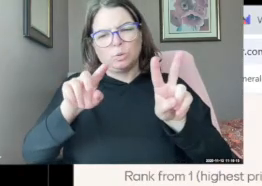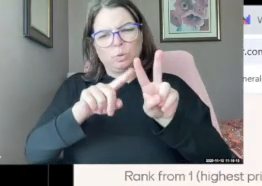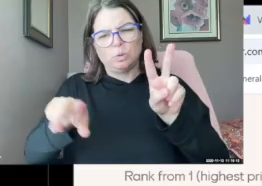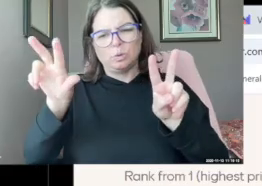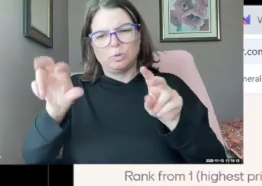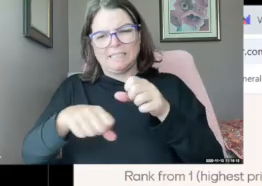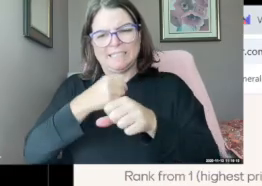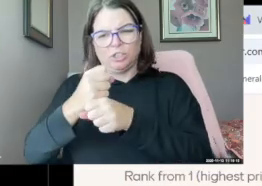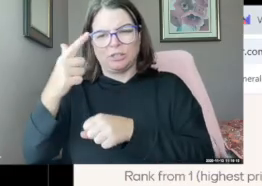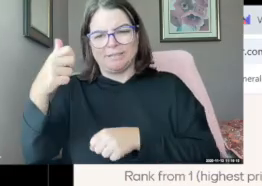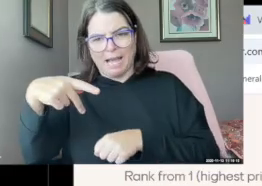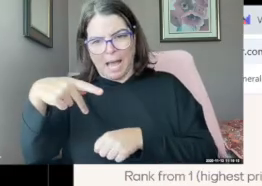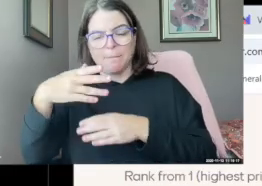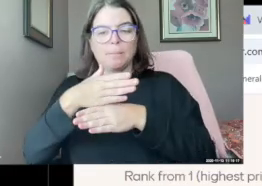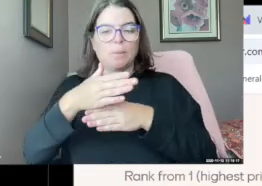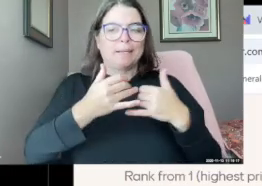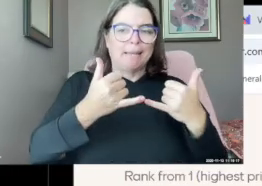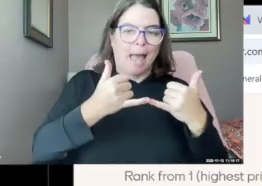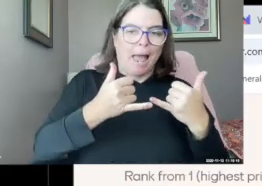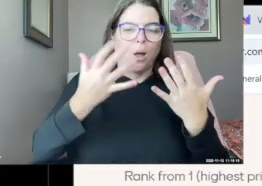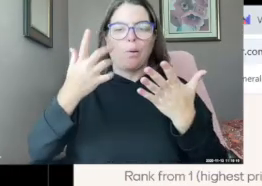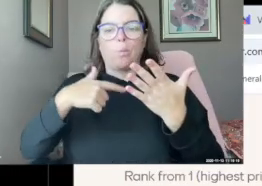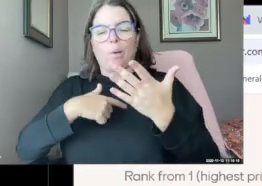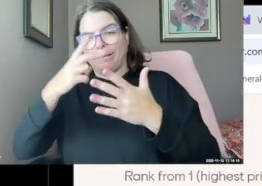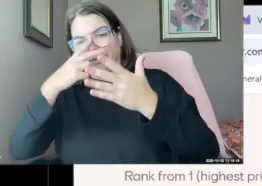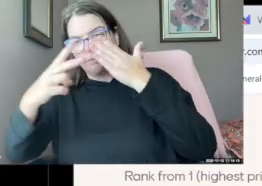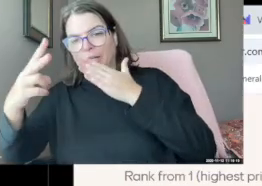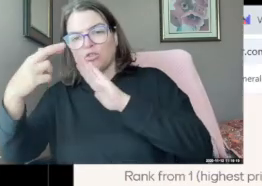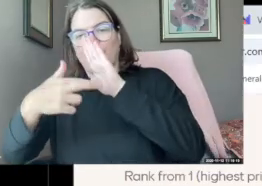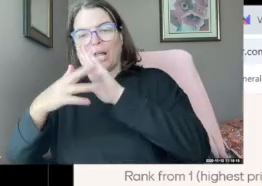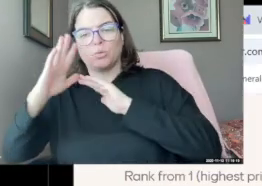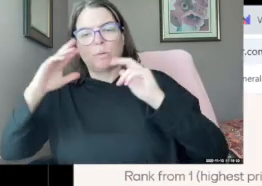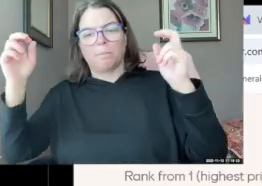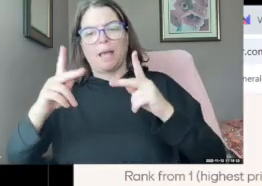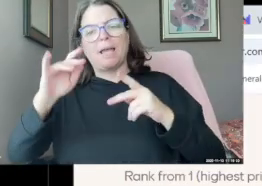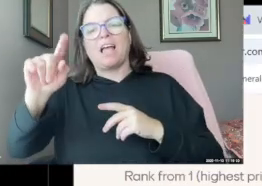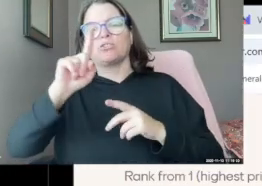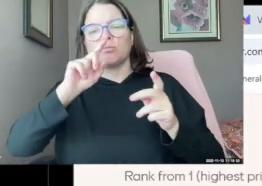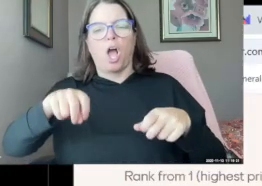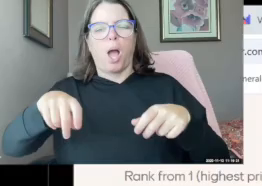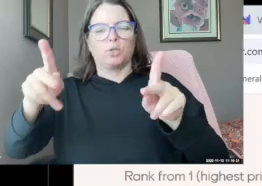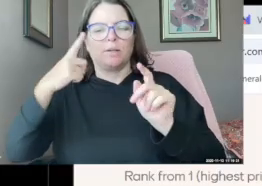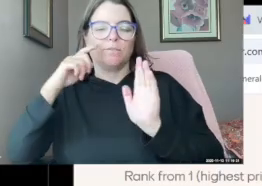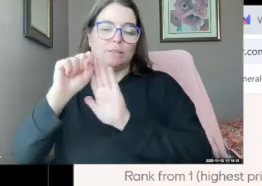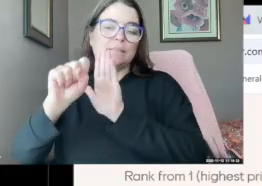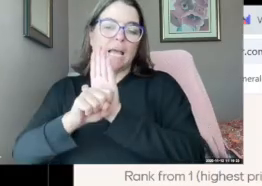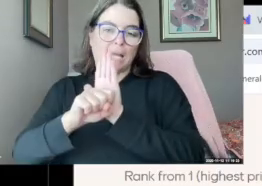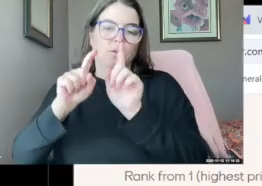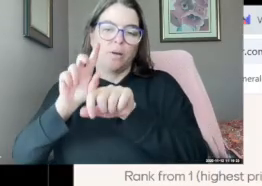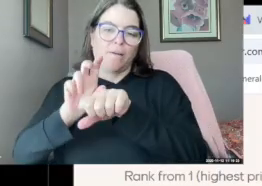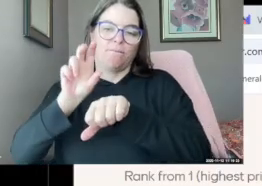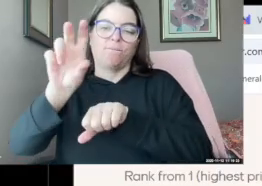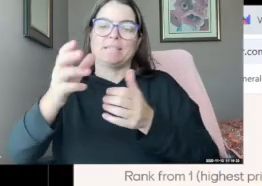state's investments. Tom referenced the 2 to 3 year gap between now and when we